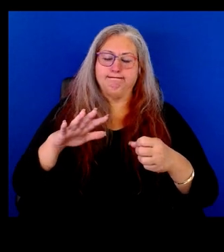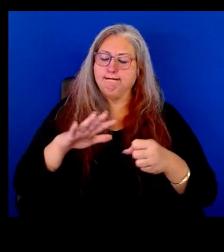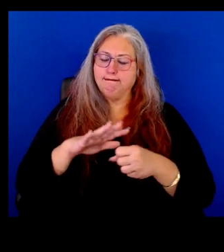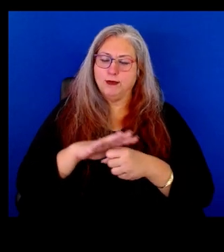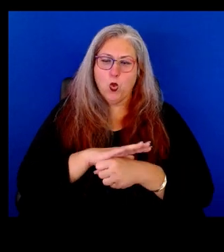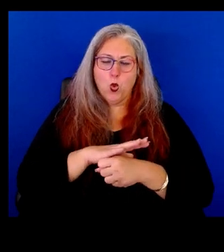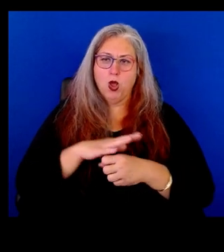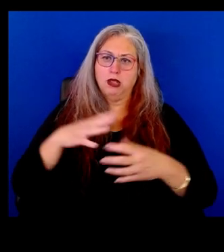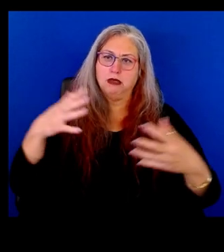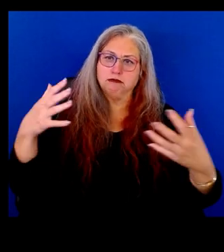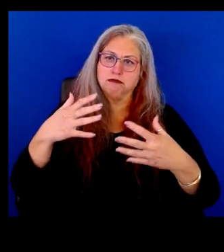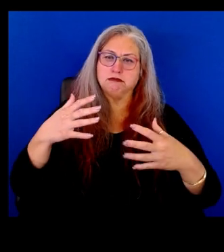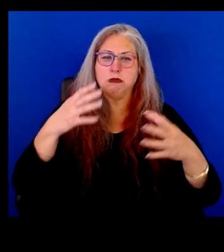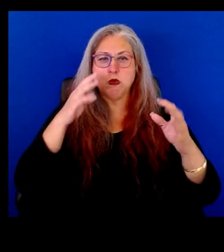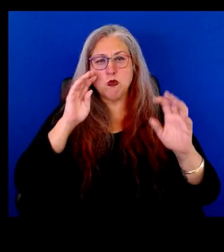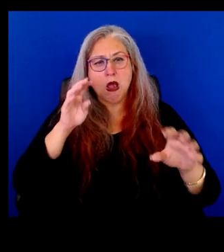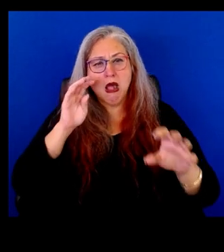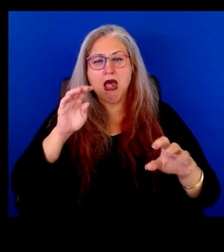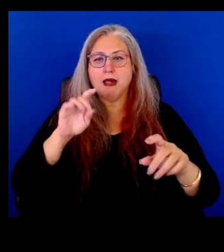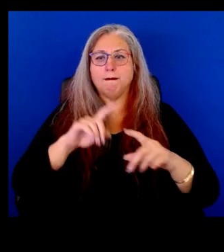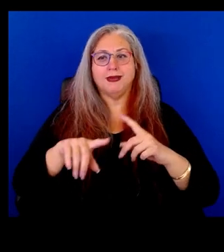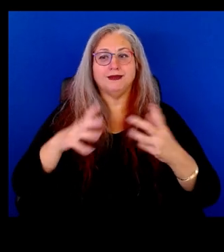horror, crying, but